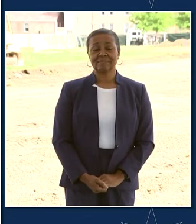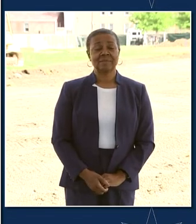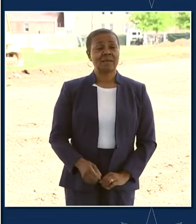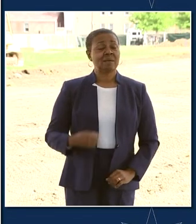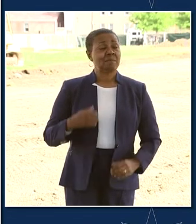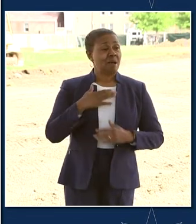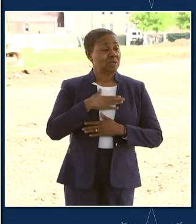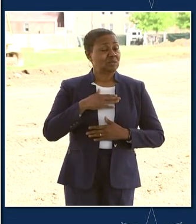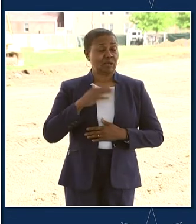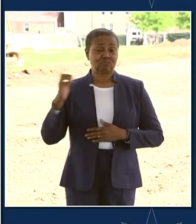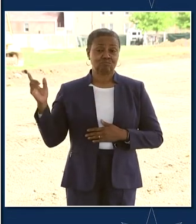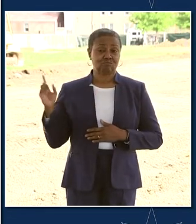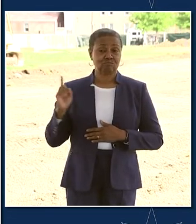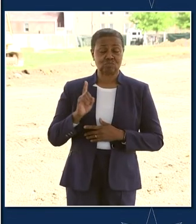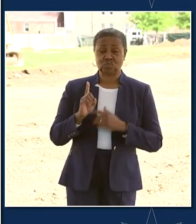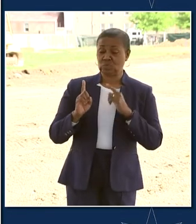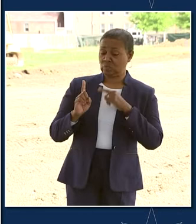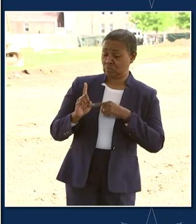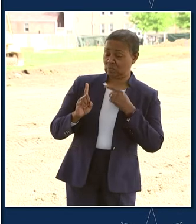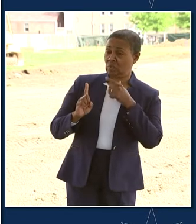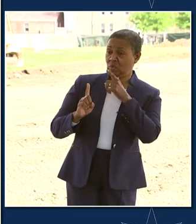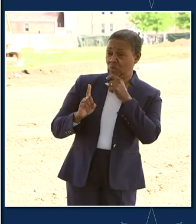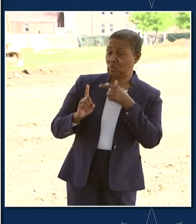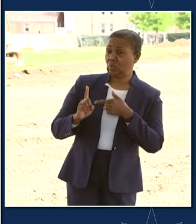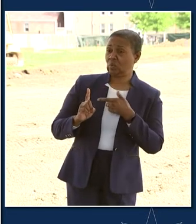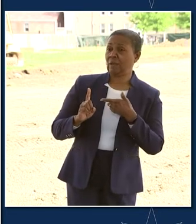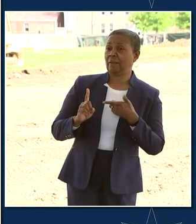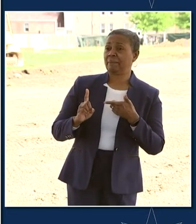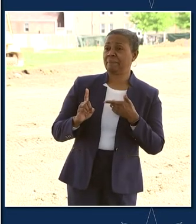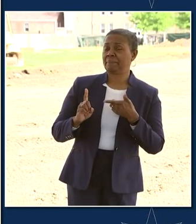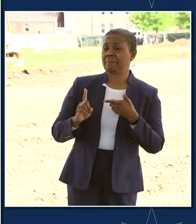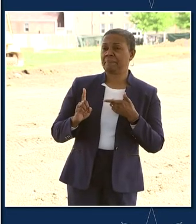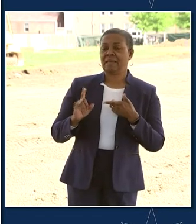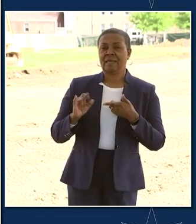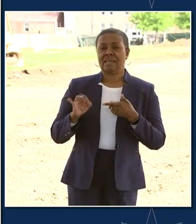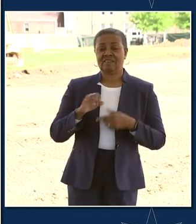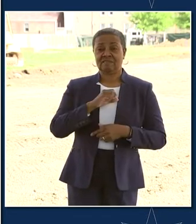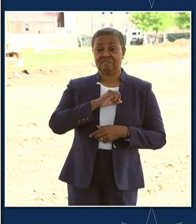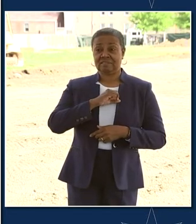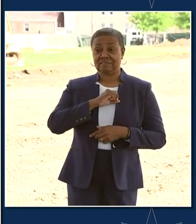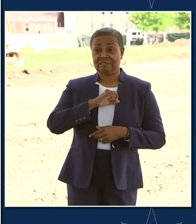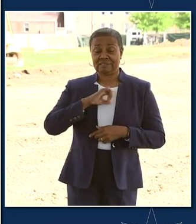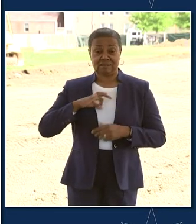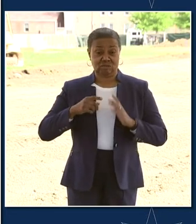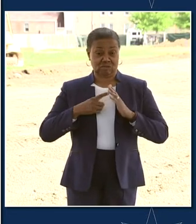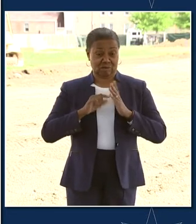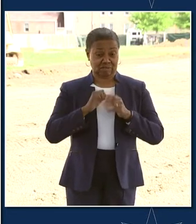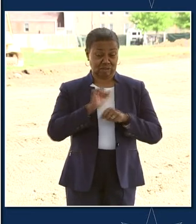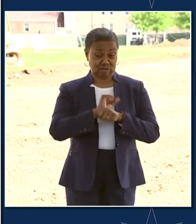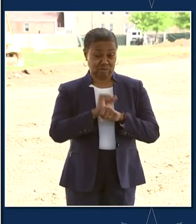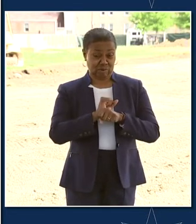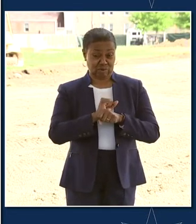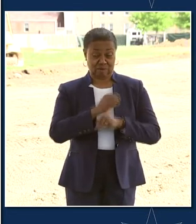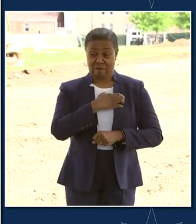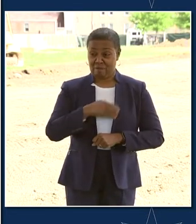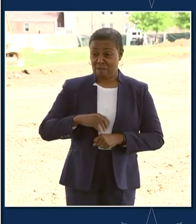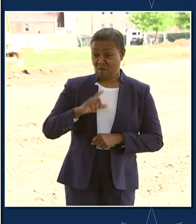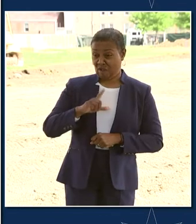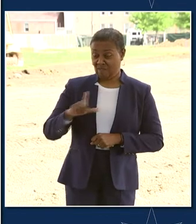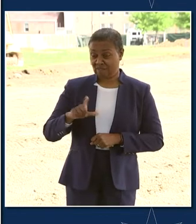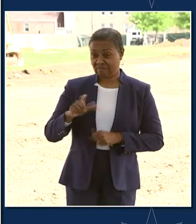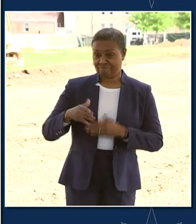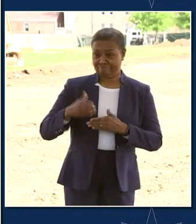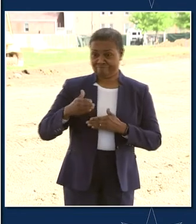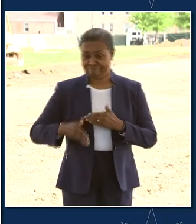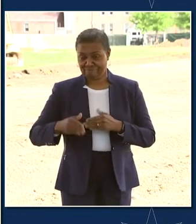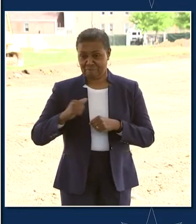to bring up to the podium someone who, you know, if Senator Villanueva started this effort, it was Mayor Lightfoot who ended it